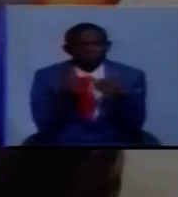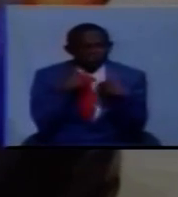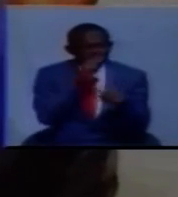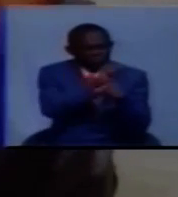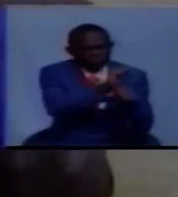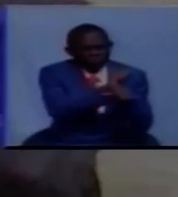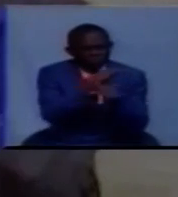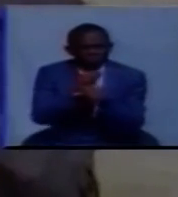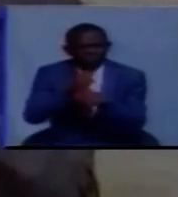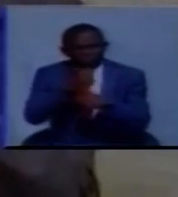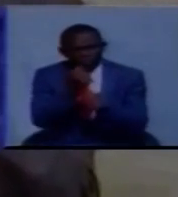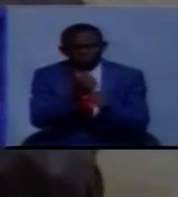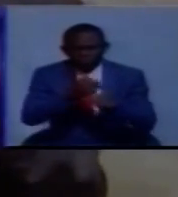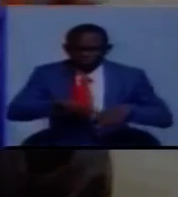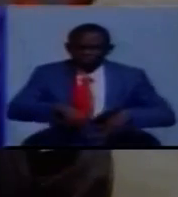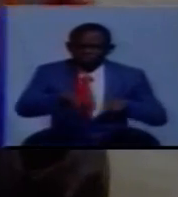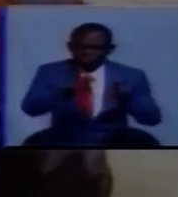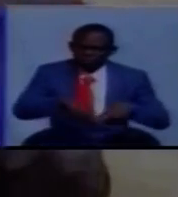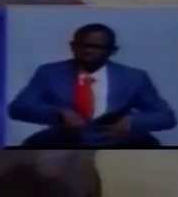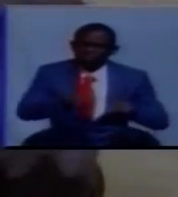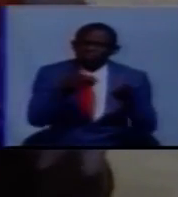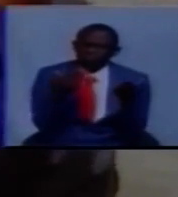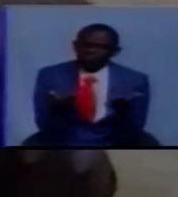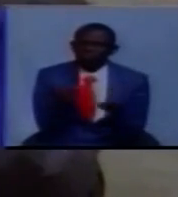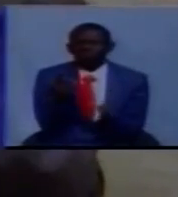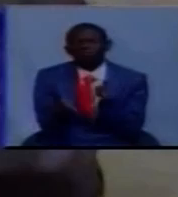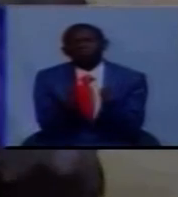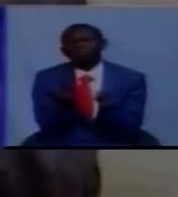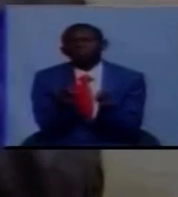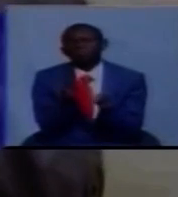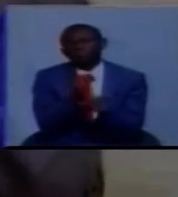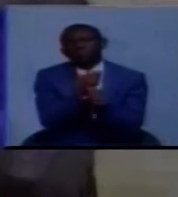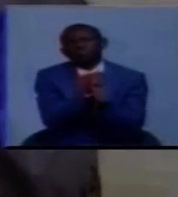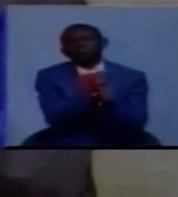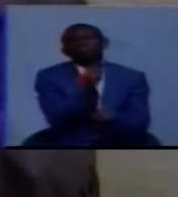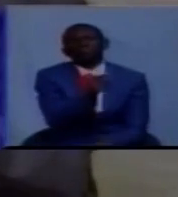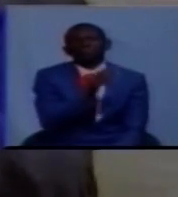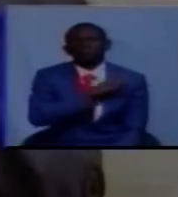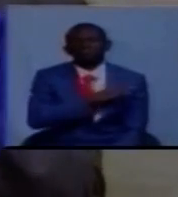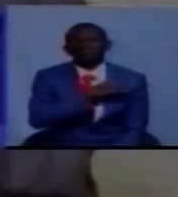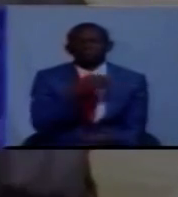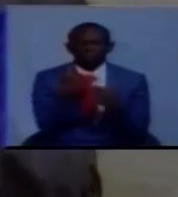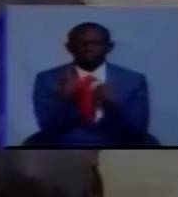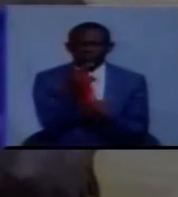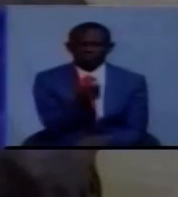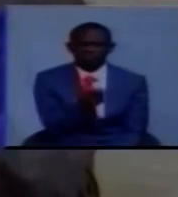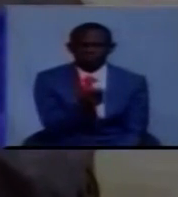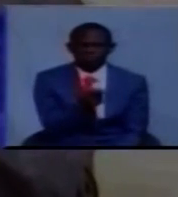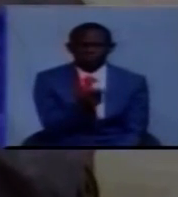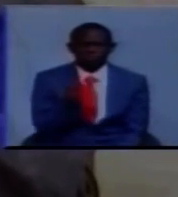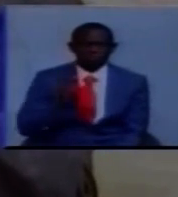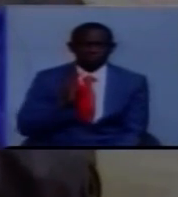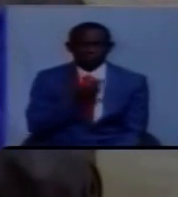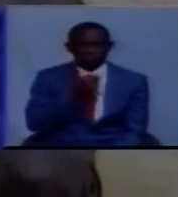the infrastructure is being paved up, people are doing a lot of business and things. It is what we have got to look at is to create